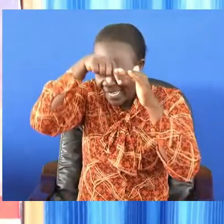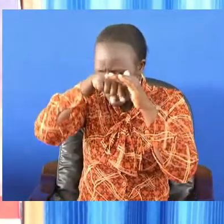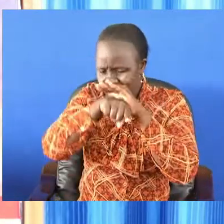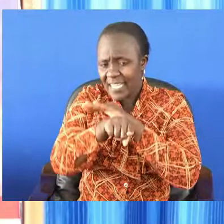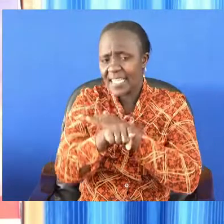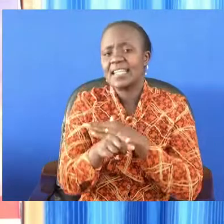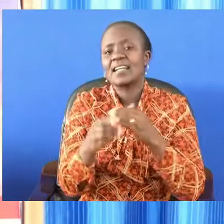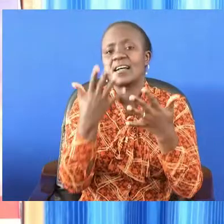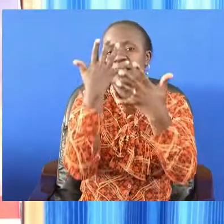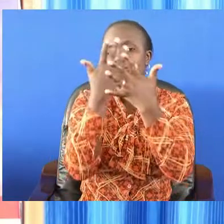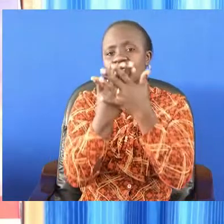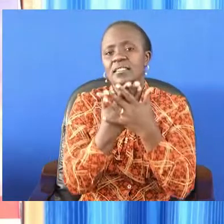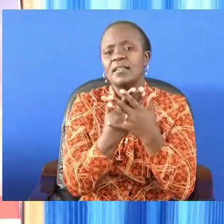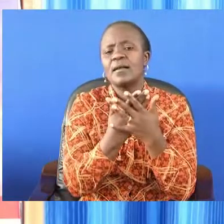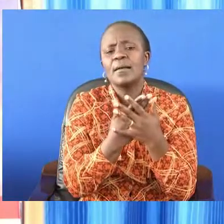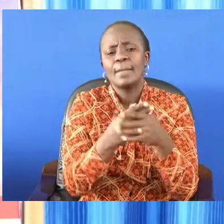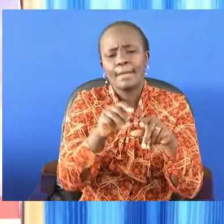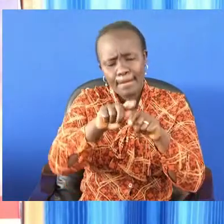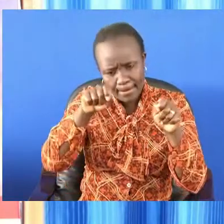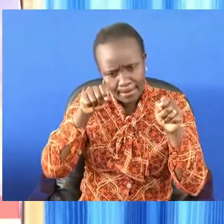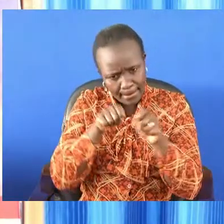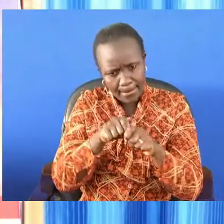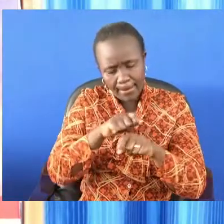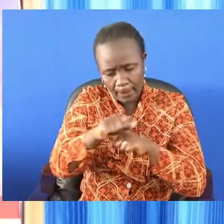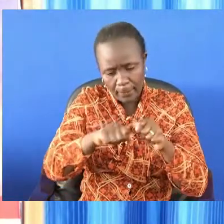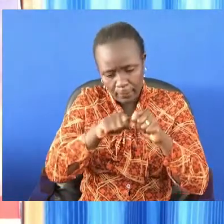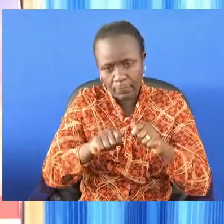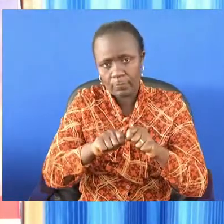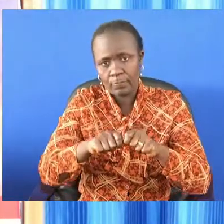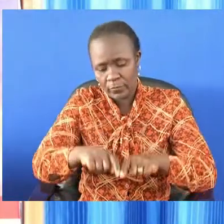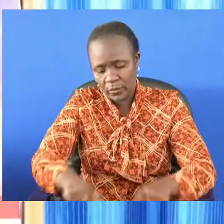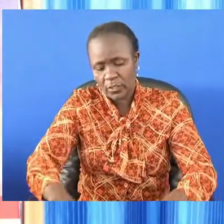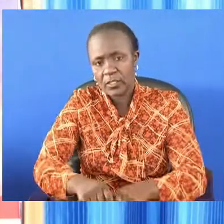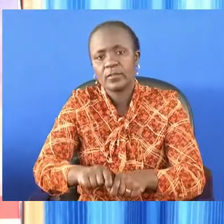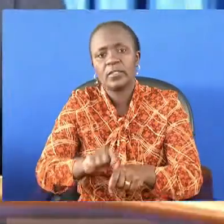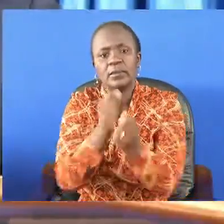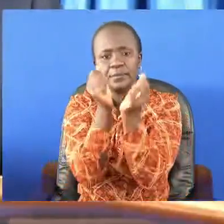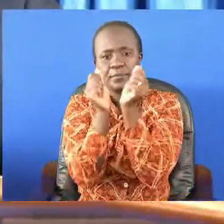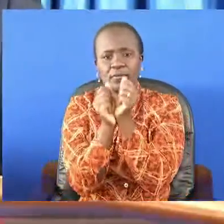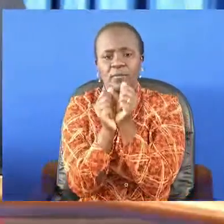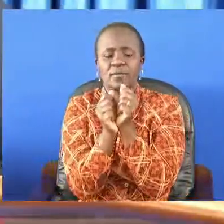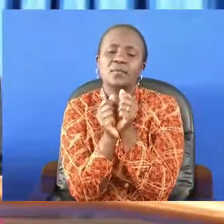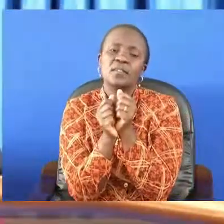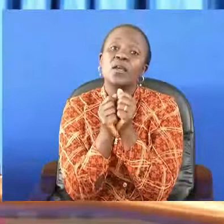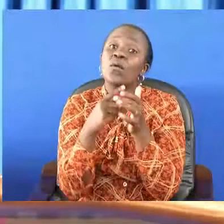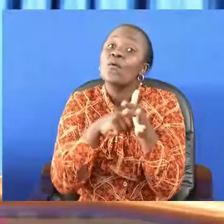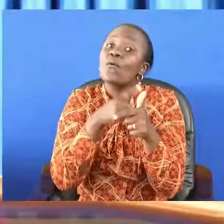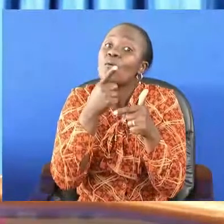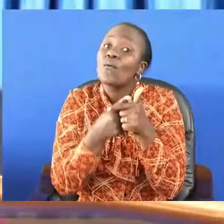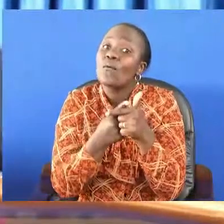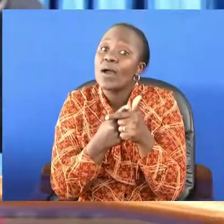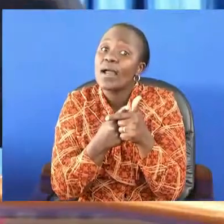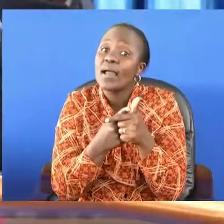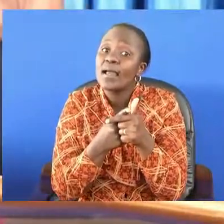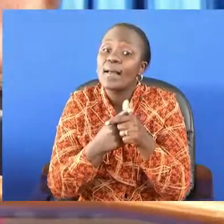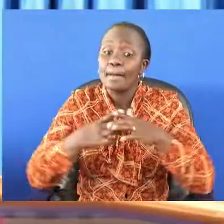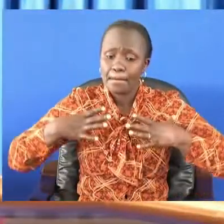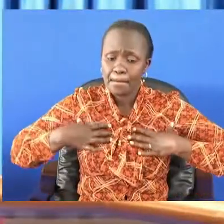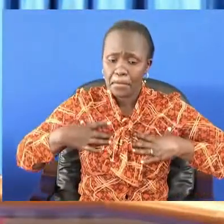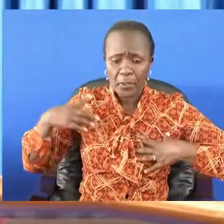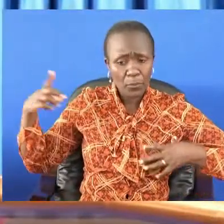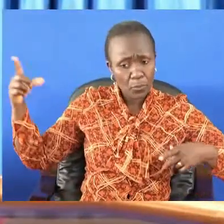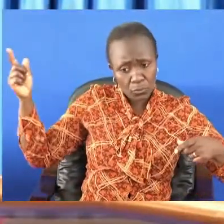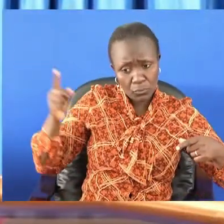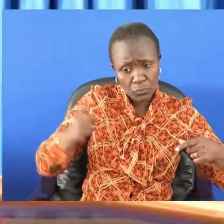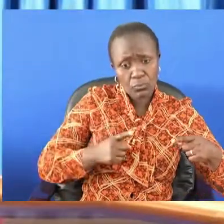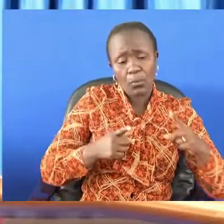cell and fastened their feet in the stocks. So when the crowd attacked